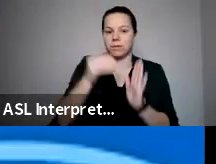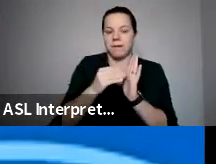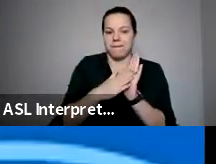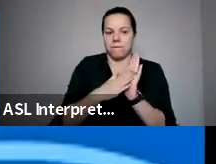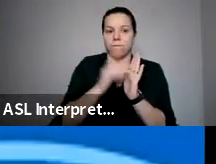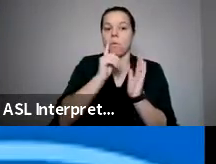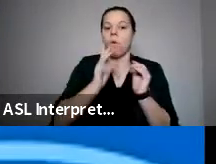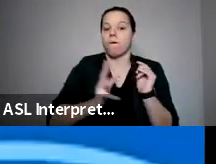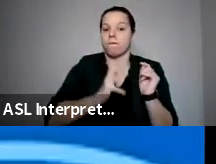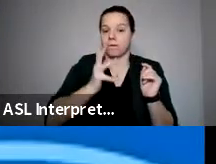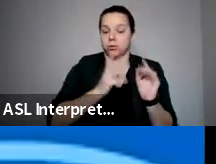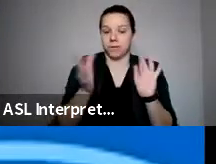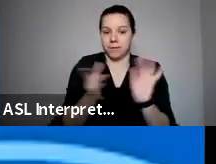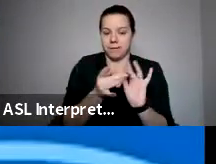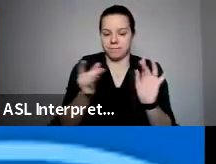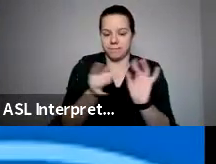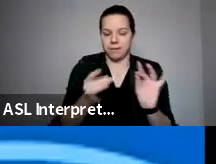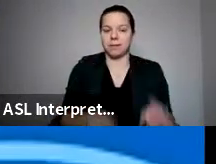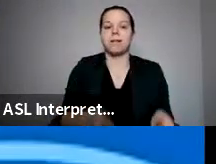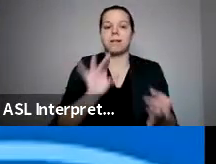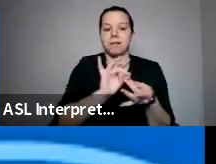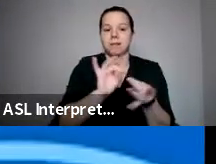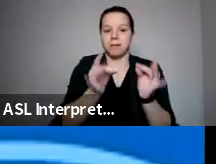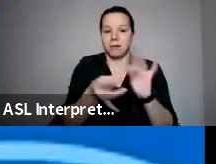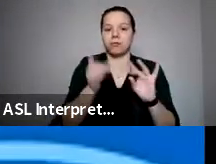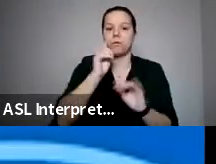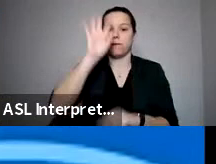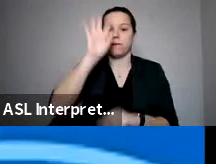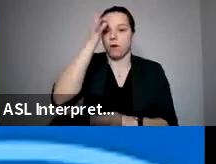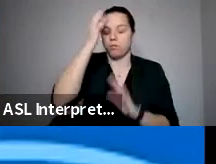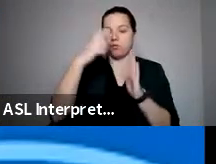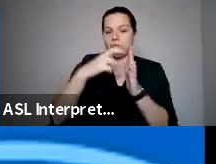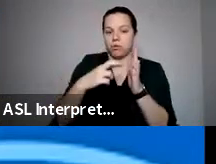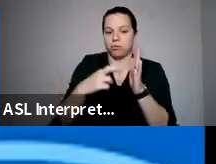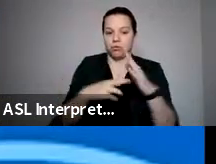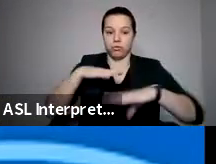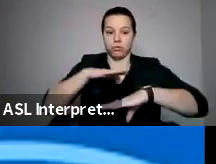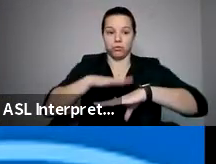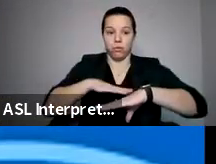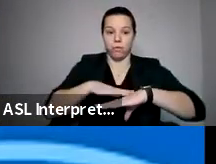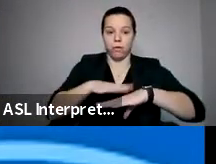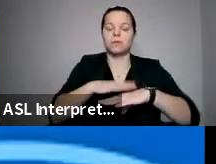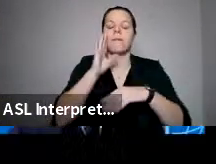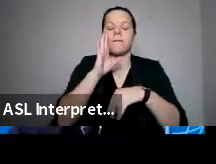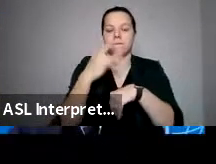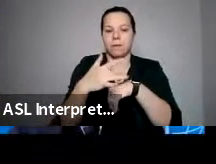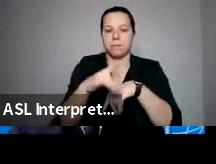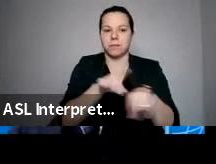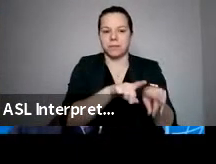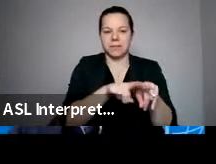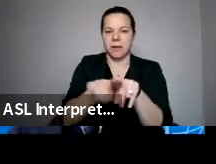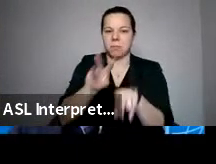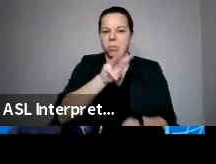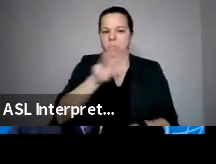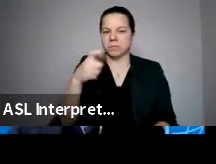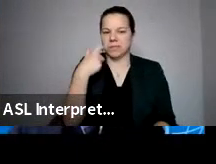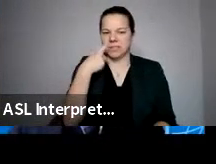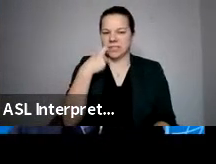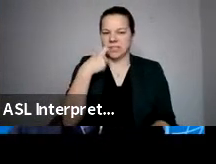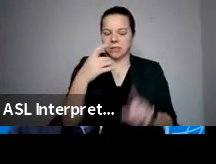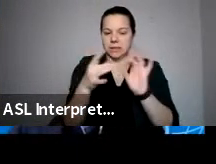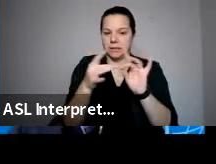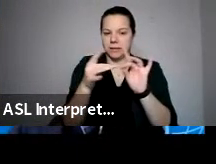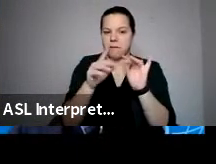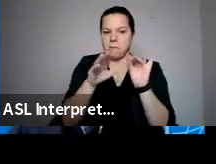official comment, a link to the Federal Register notice is also available at the same website I gave before,